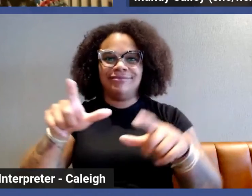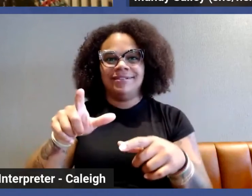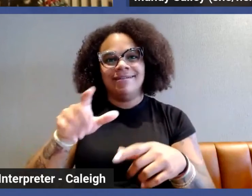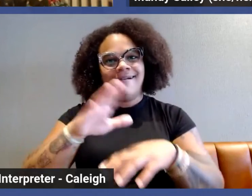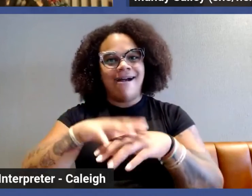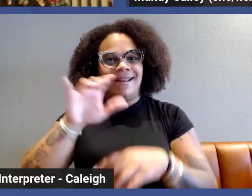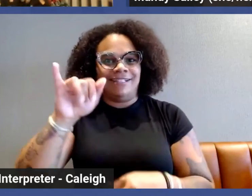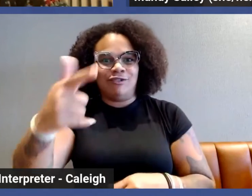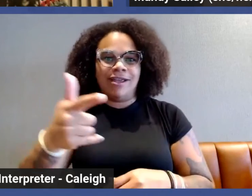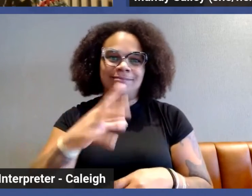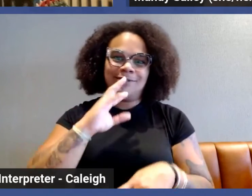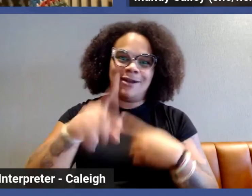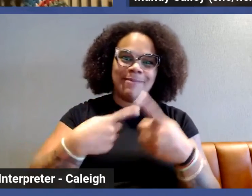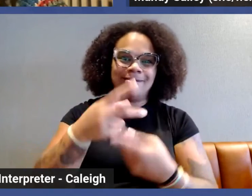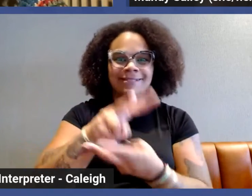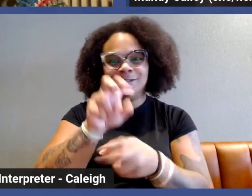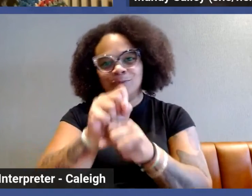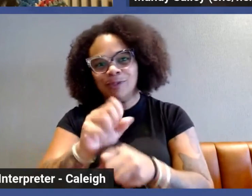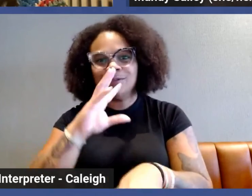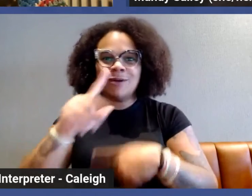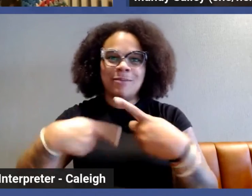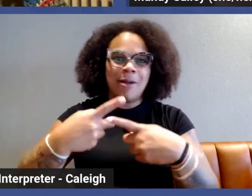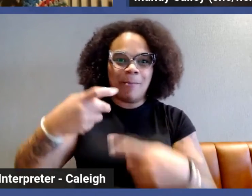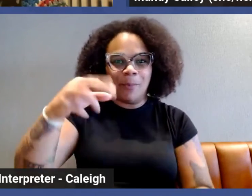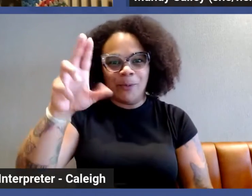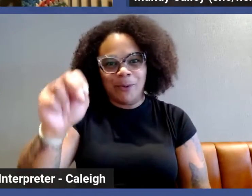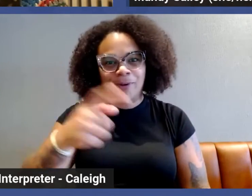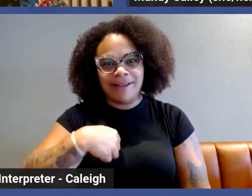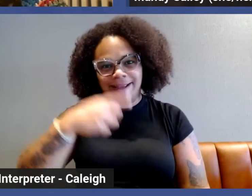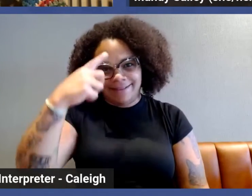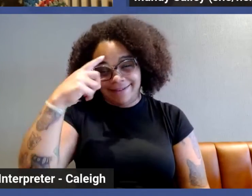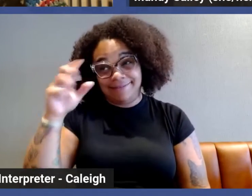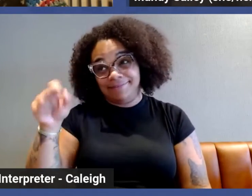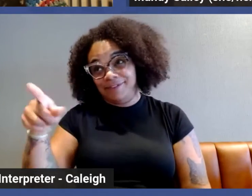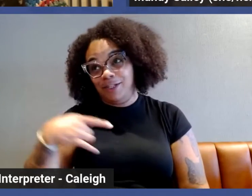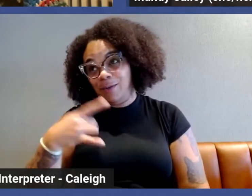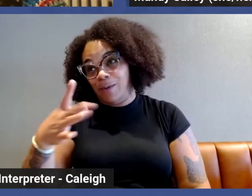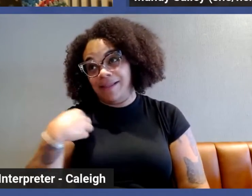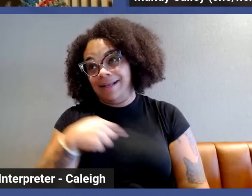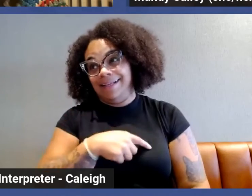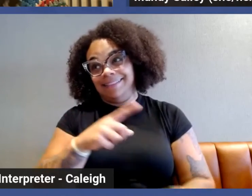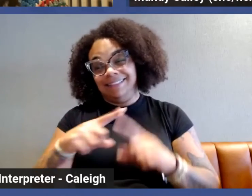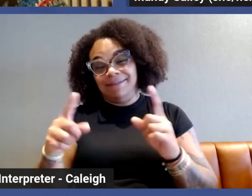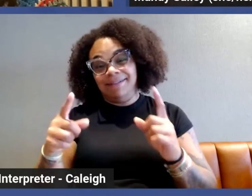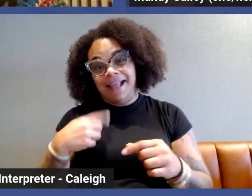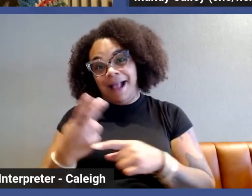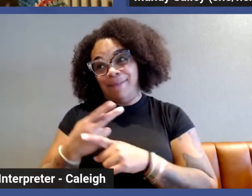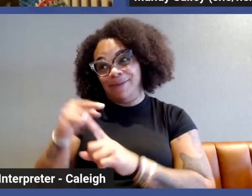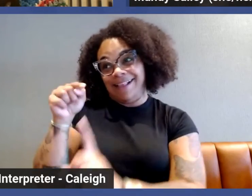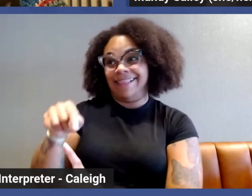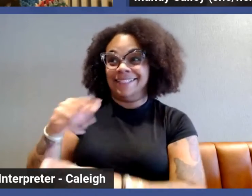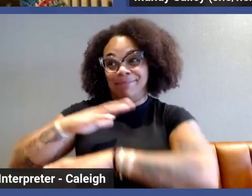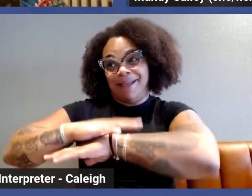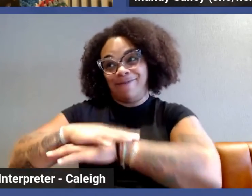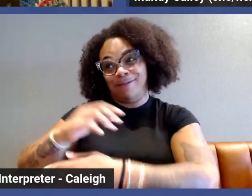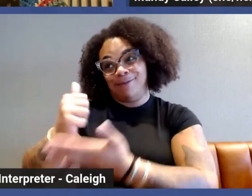porn. Right. Because I'm like, yeah, you don't like us, but here I am using this thing you developed to talk about what I feel